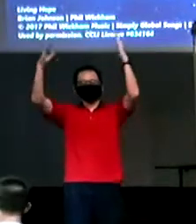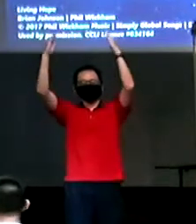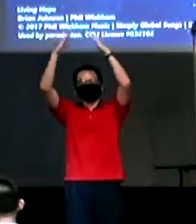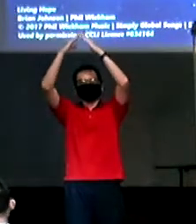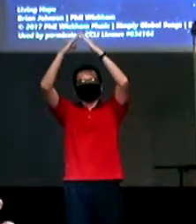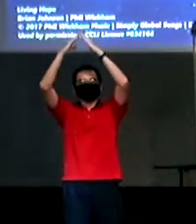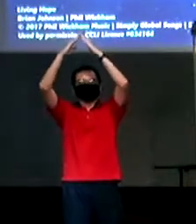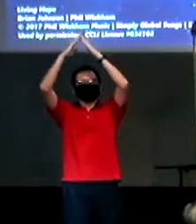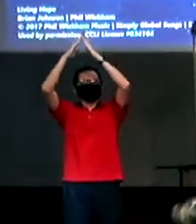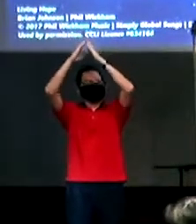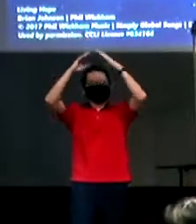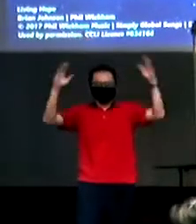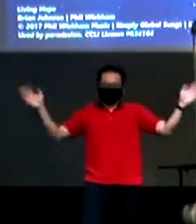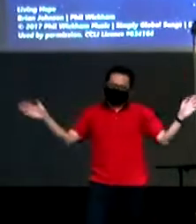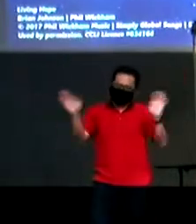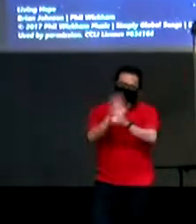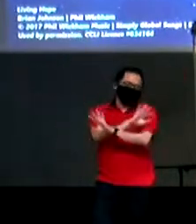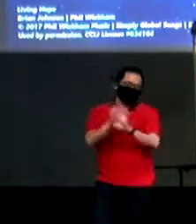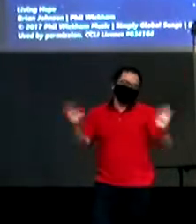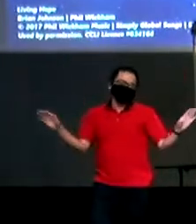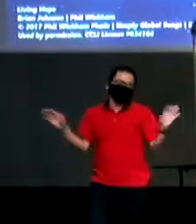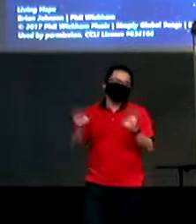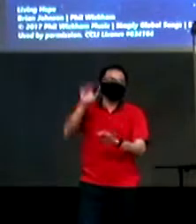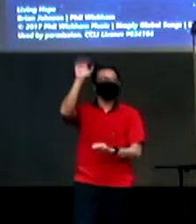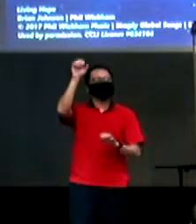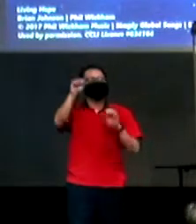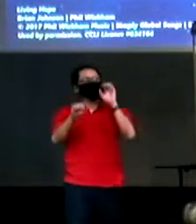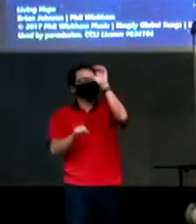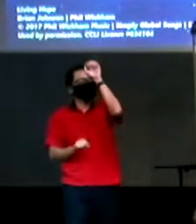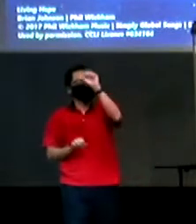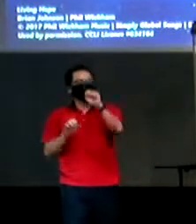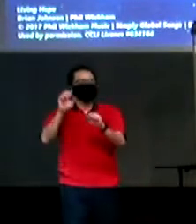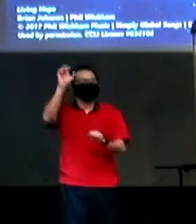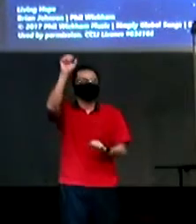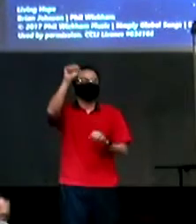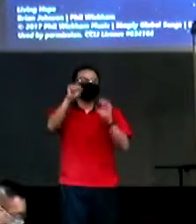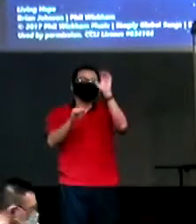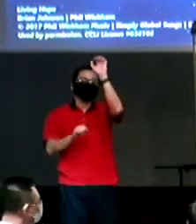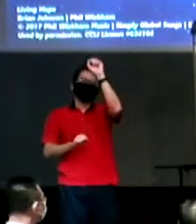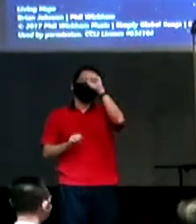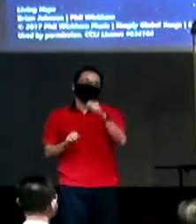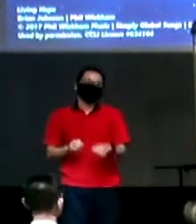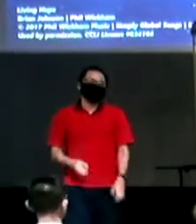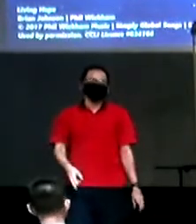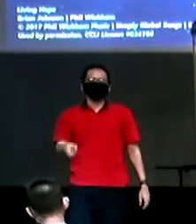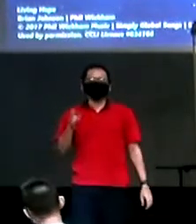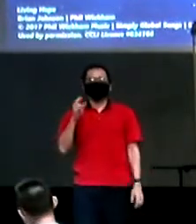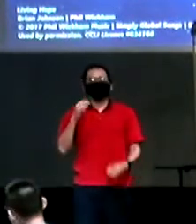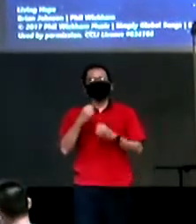the mountains I could not climb. In desperation. In